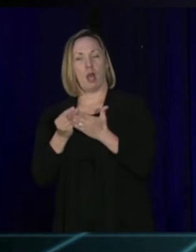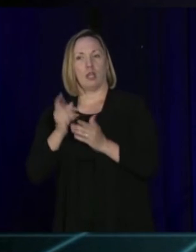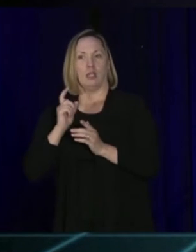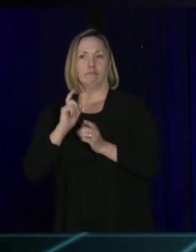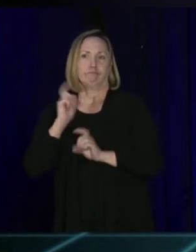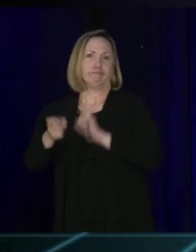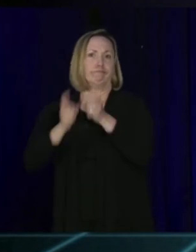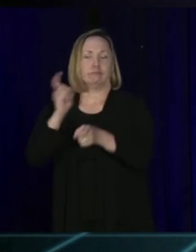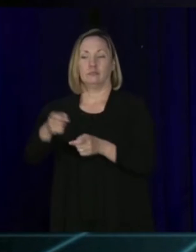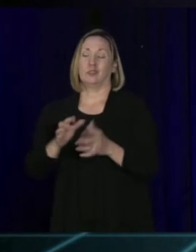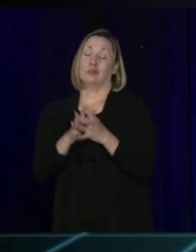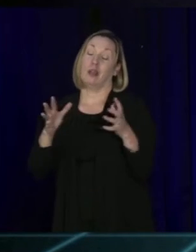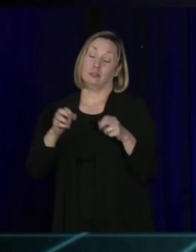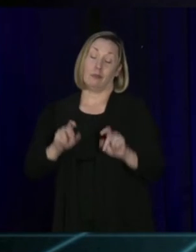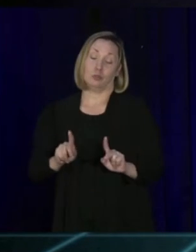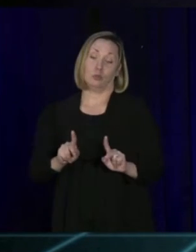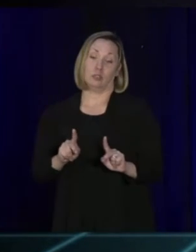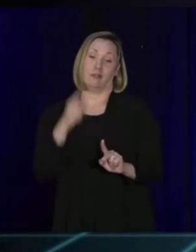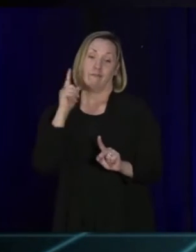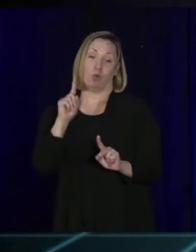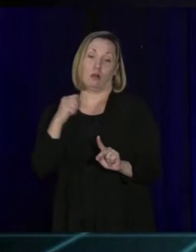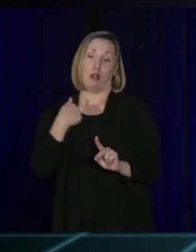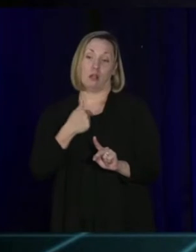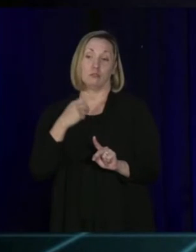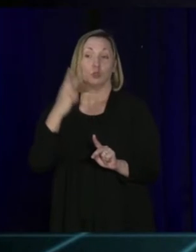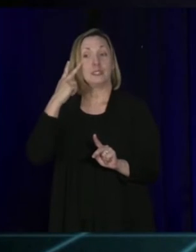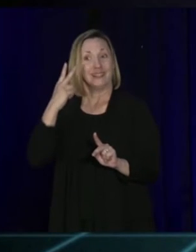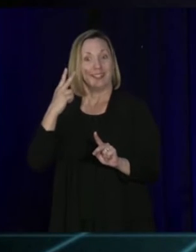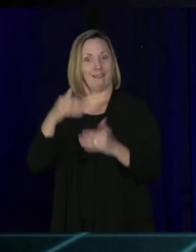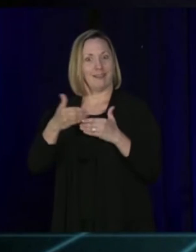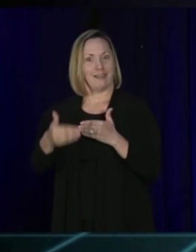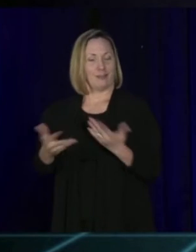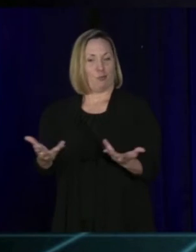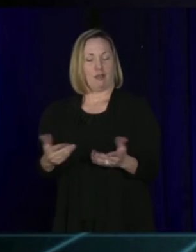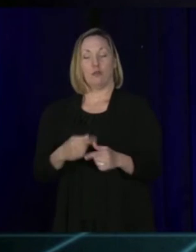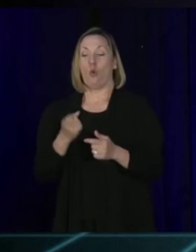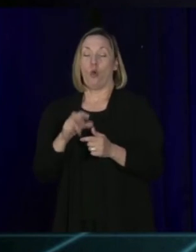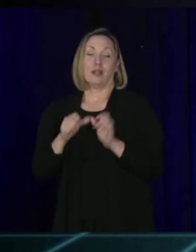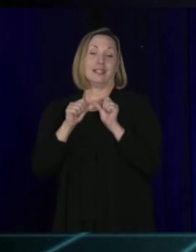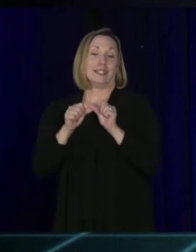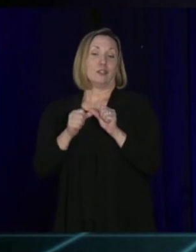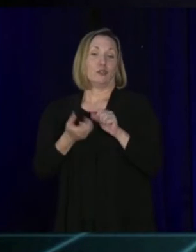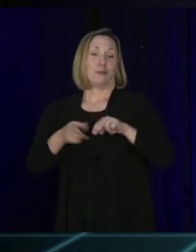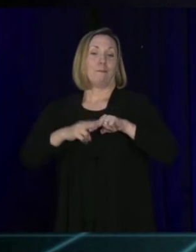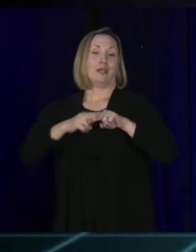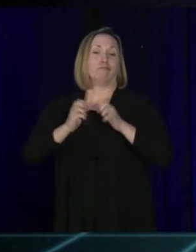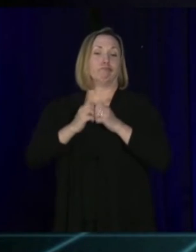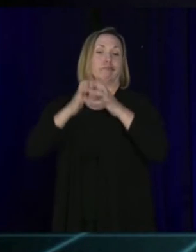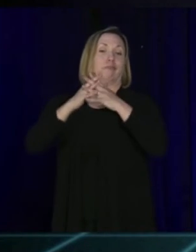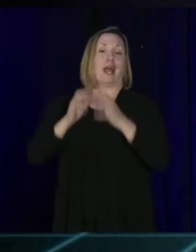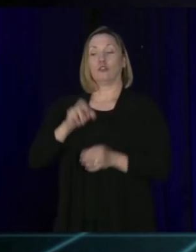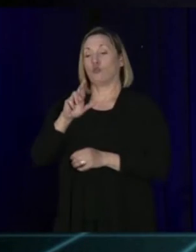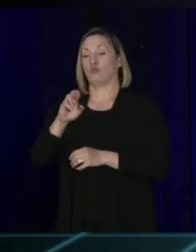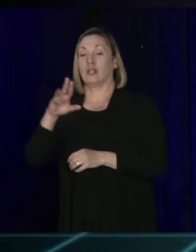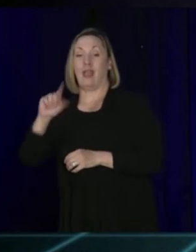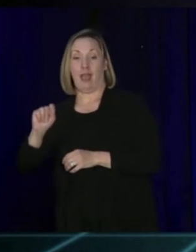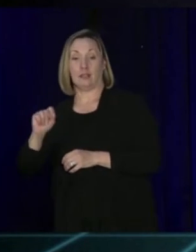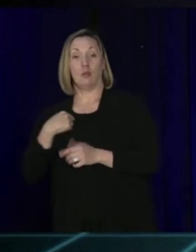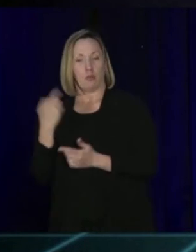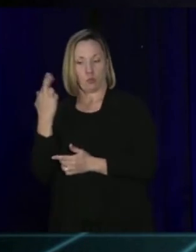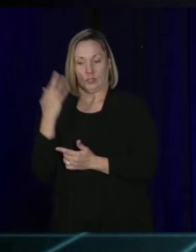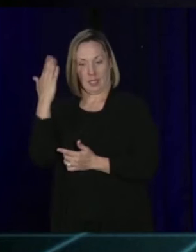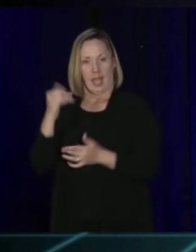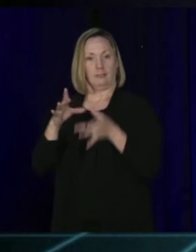ton of opportunity for us to see what the next thing is or continue to build on React. So I say this because there was